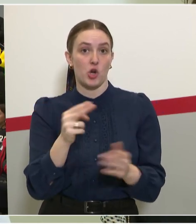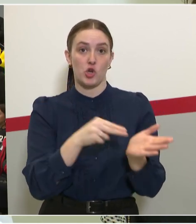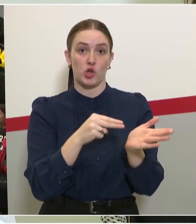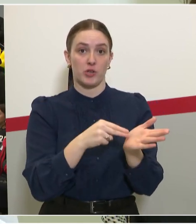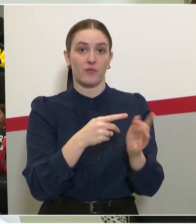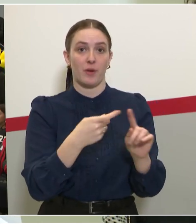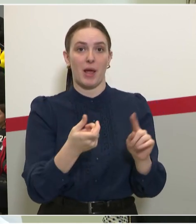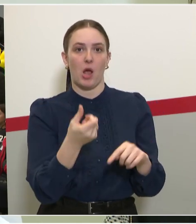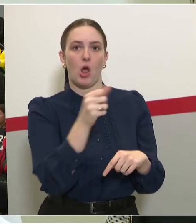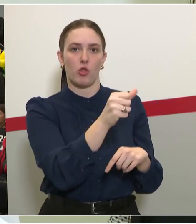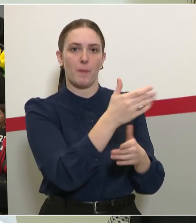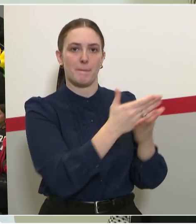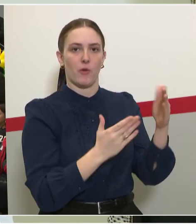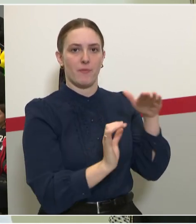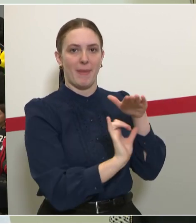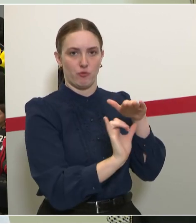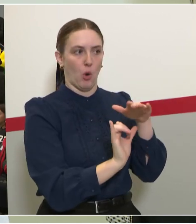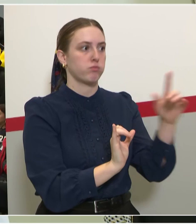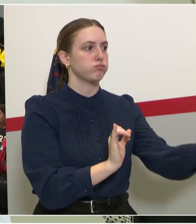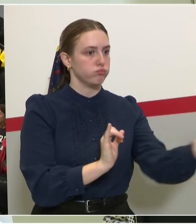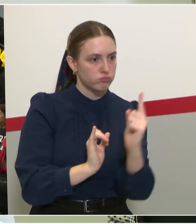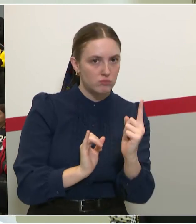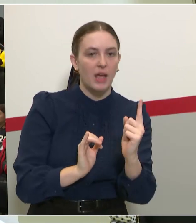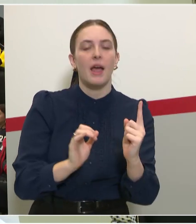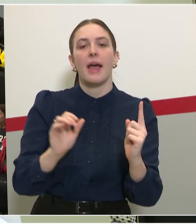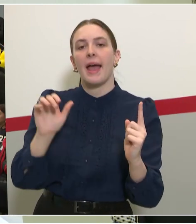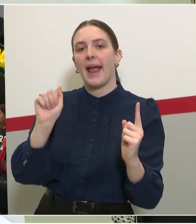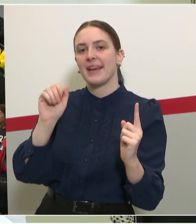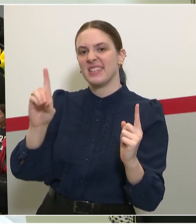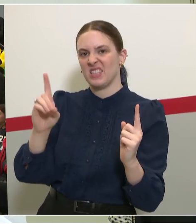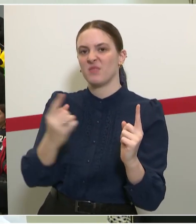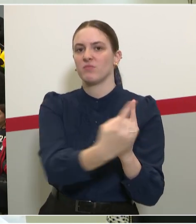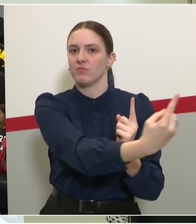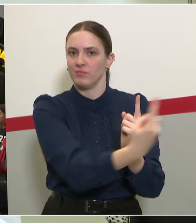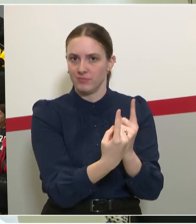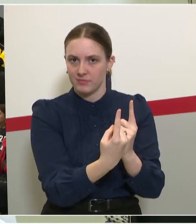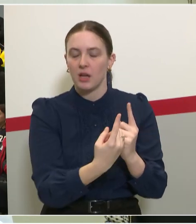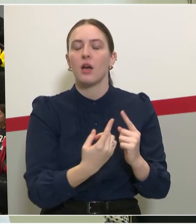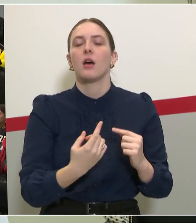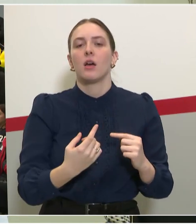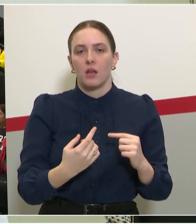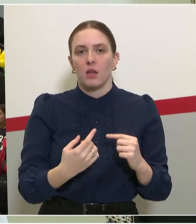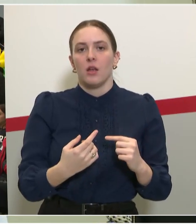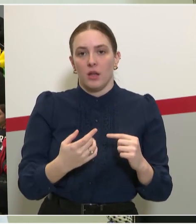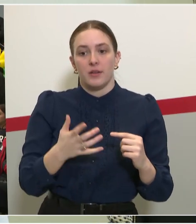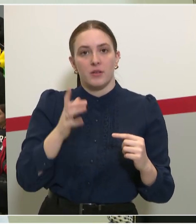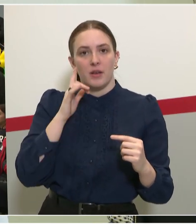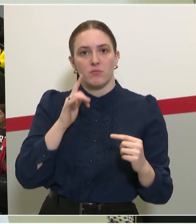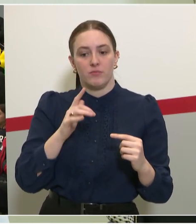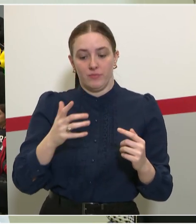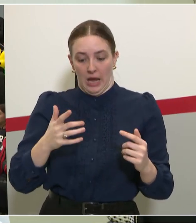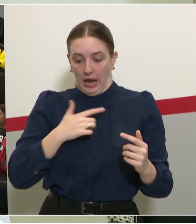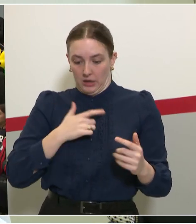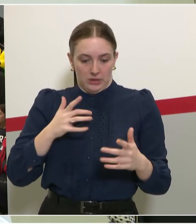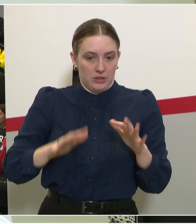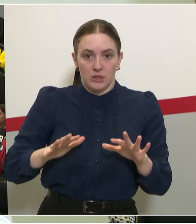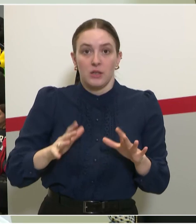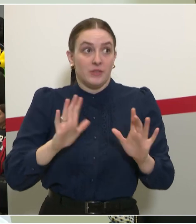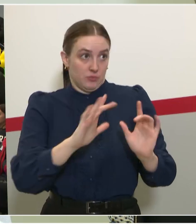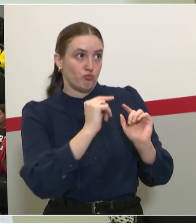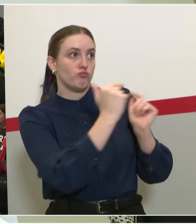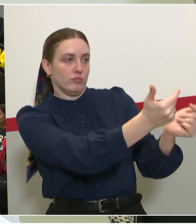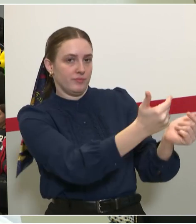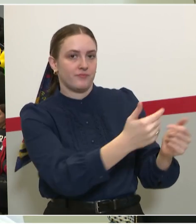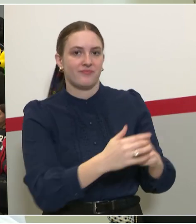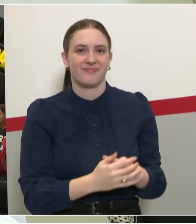in, and then right after that, an AED came with her and took over right after me. I